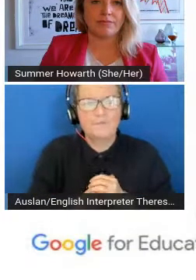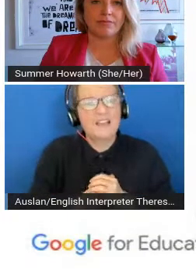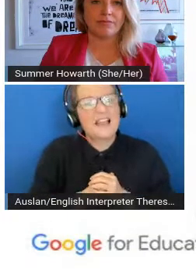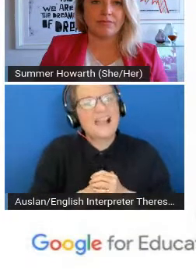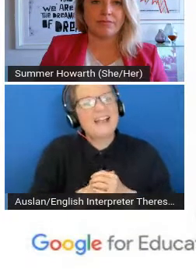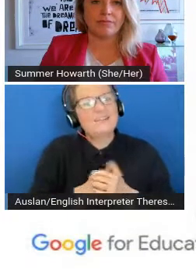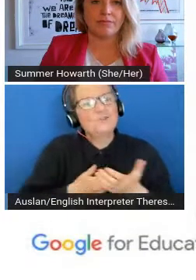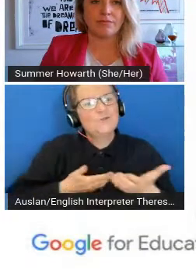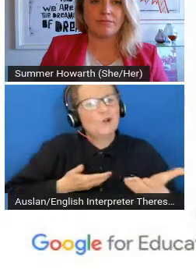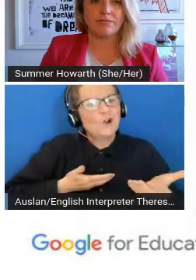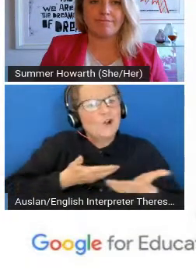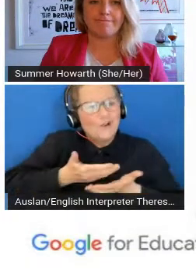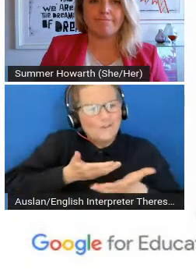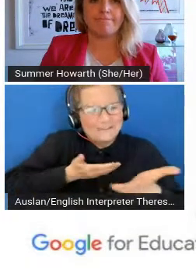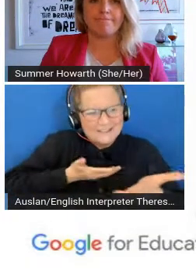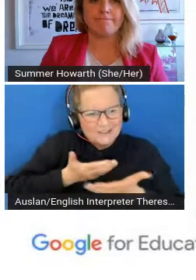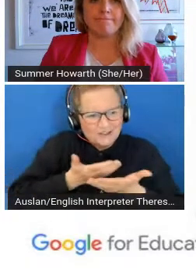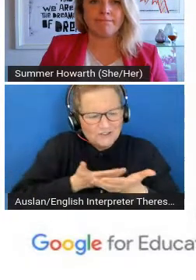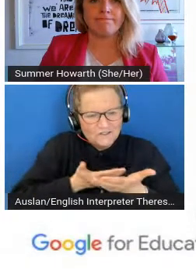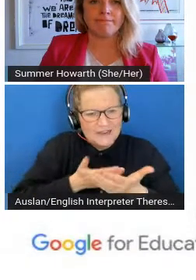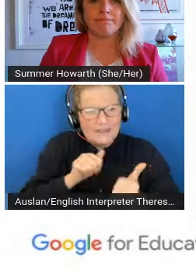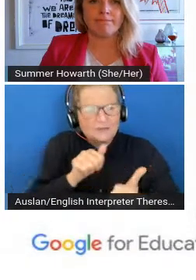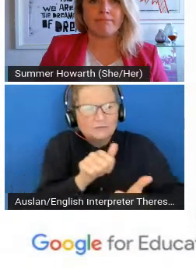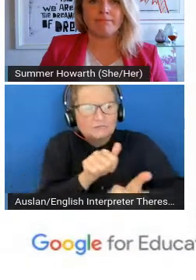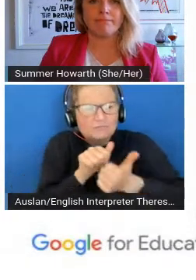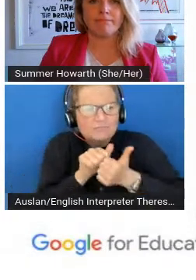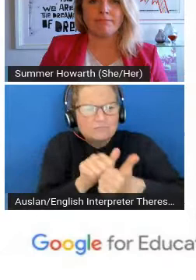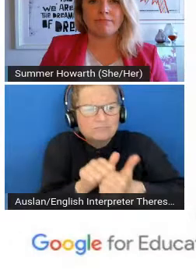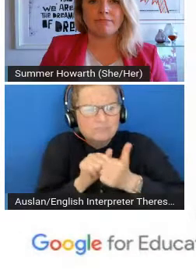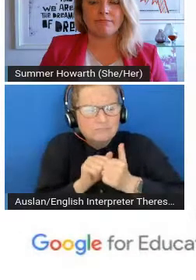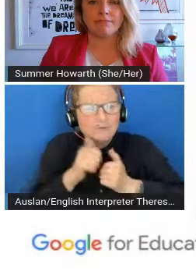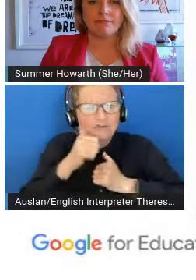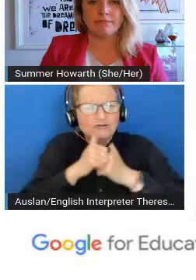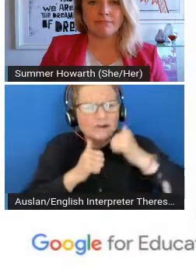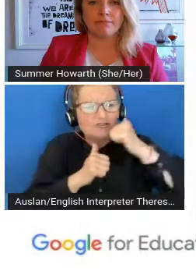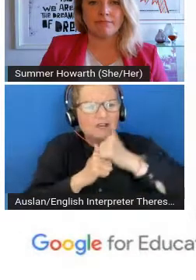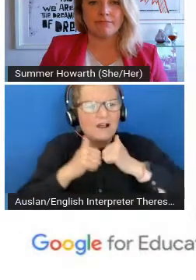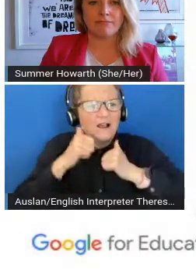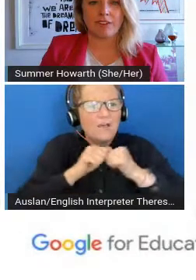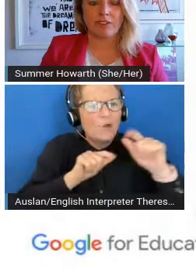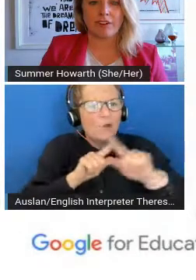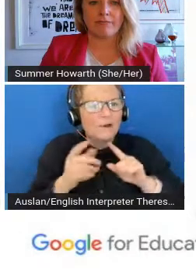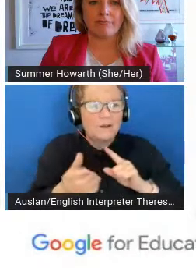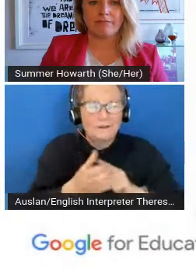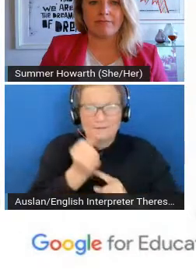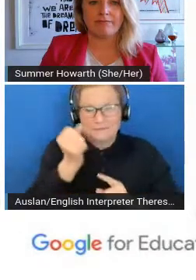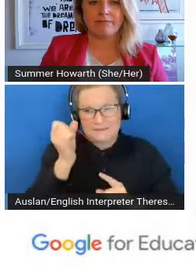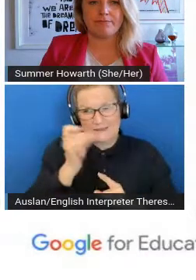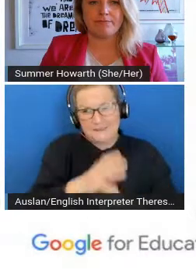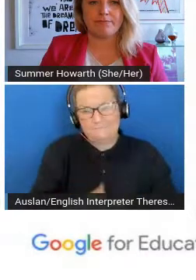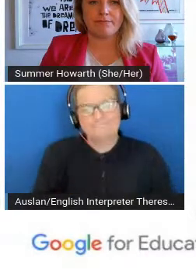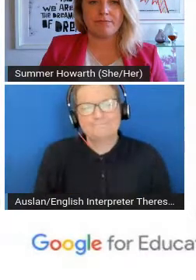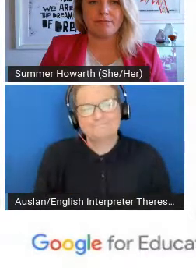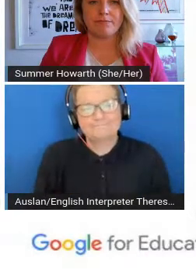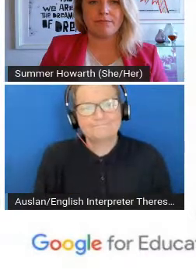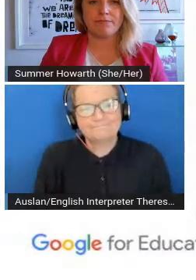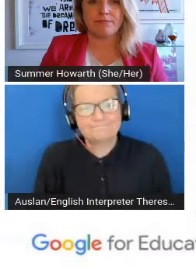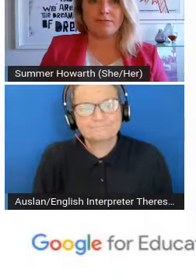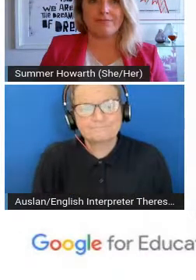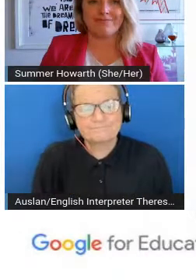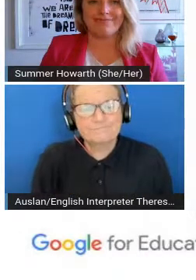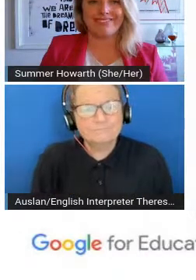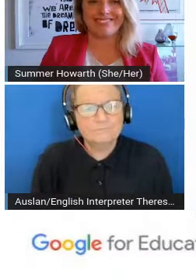and to co-construct some of these learning outcomes, I think, is really powerful. And two super